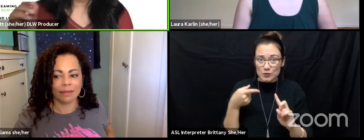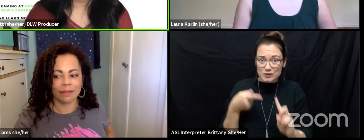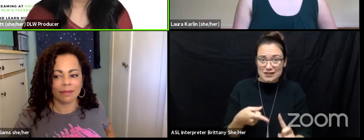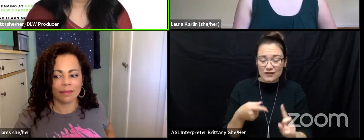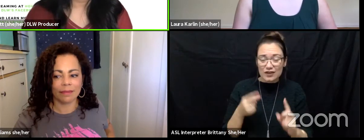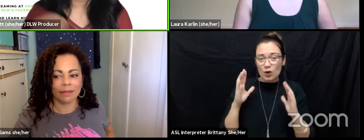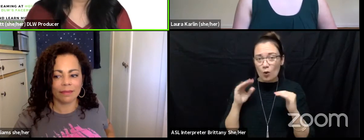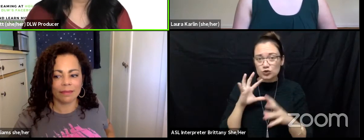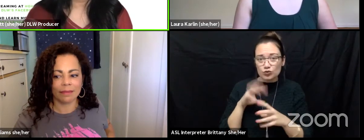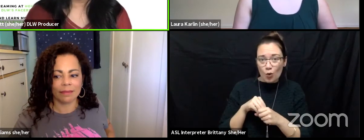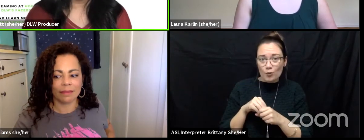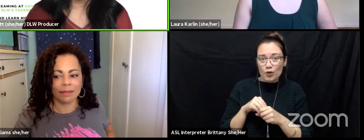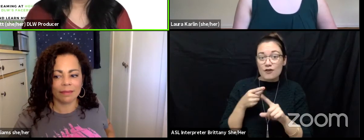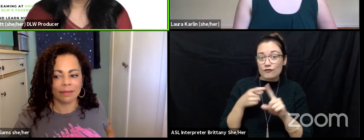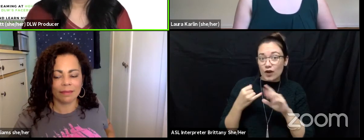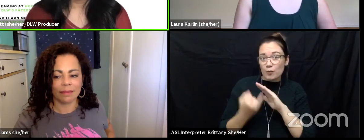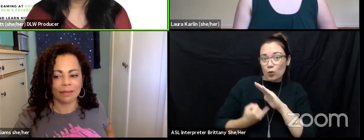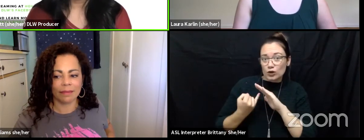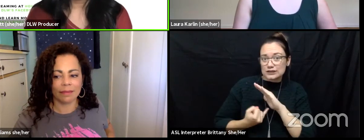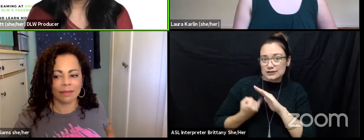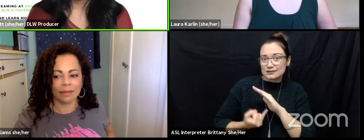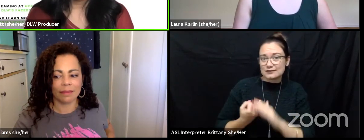hoping to incorporate because of this quarantine?